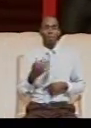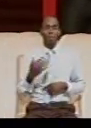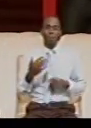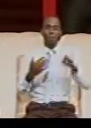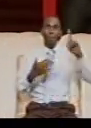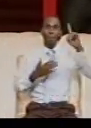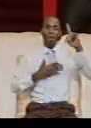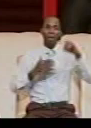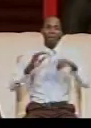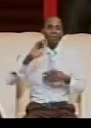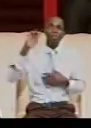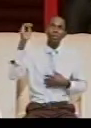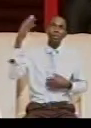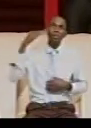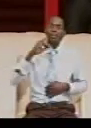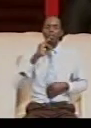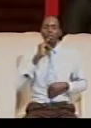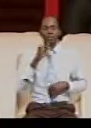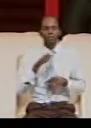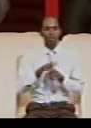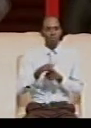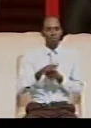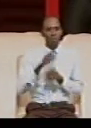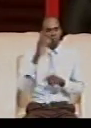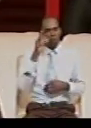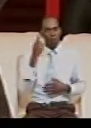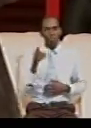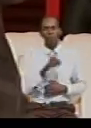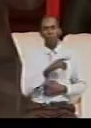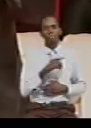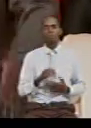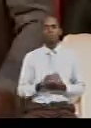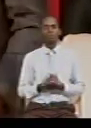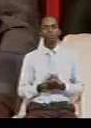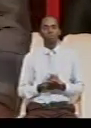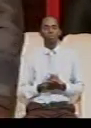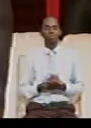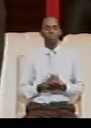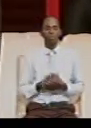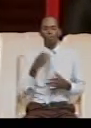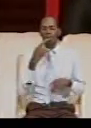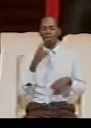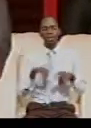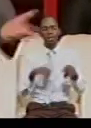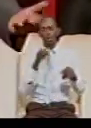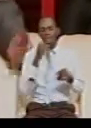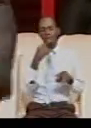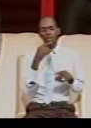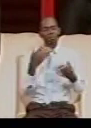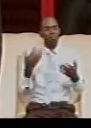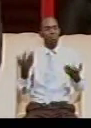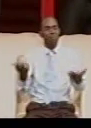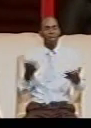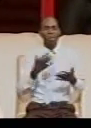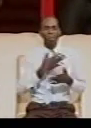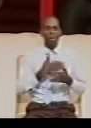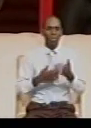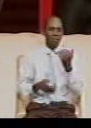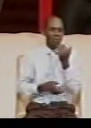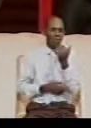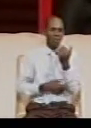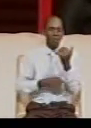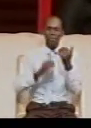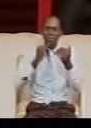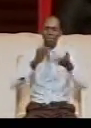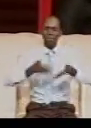is sufficient for thee. You cannot say, my temptations are so many, that's why I cannot stand.